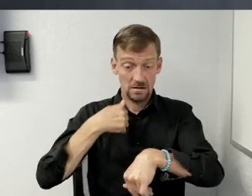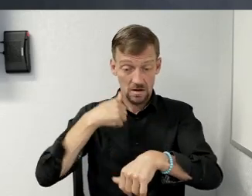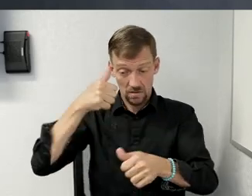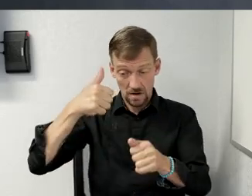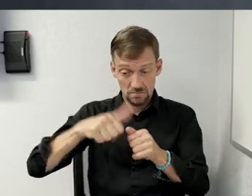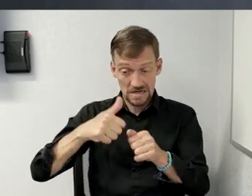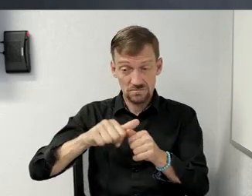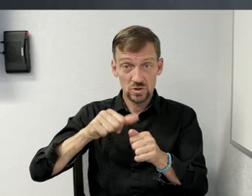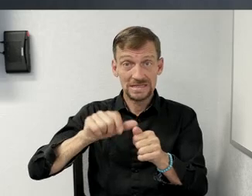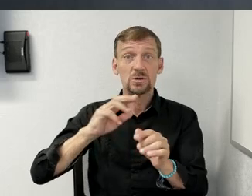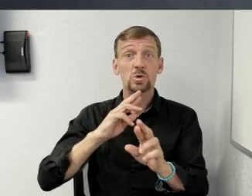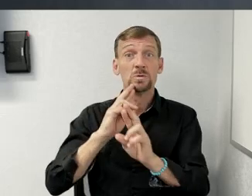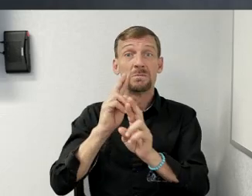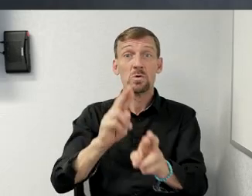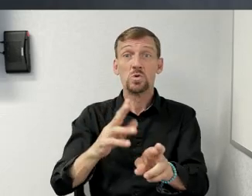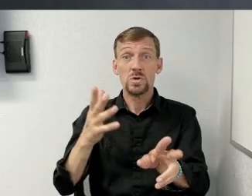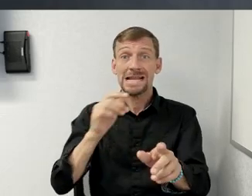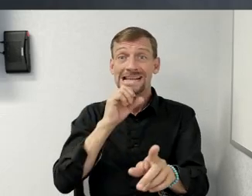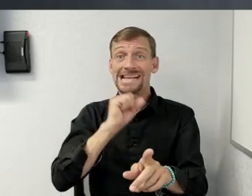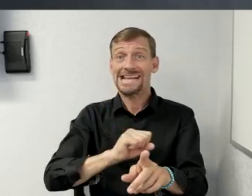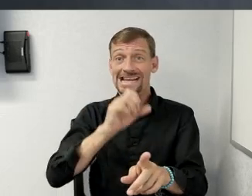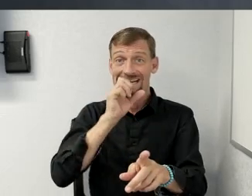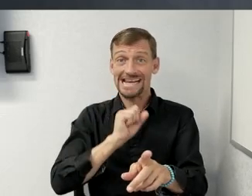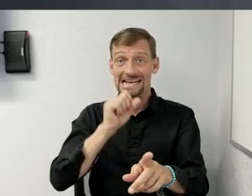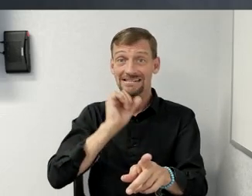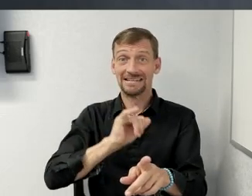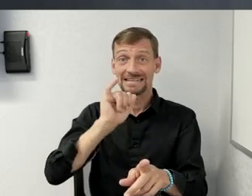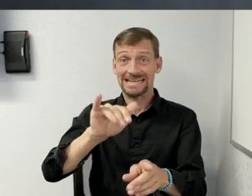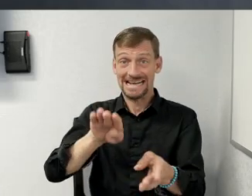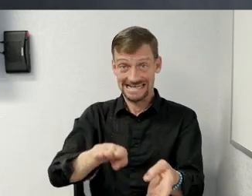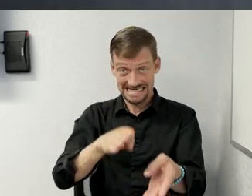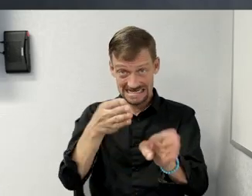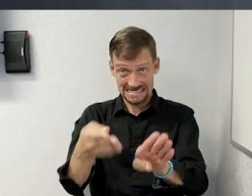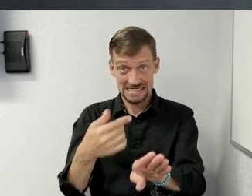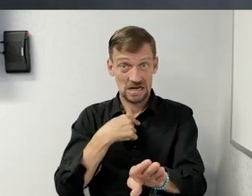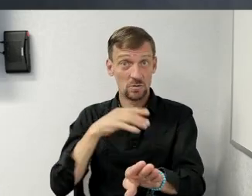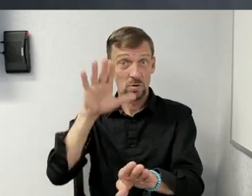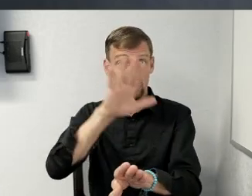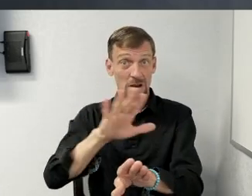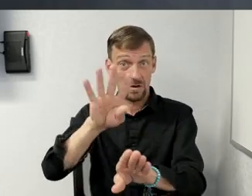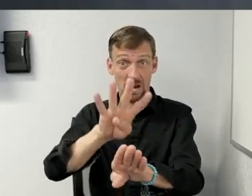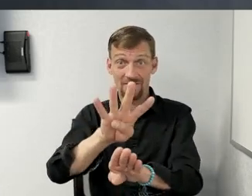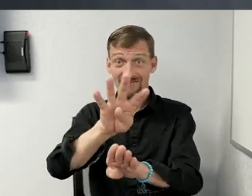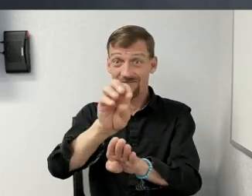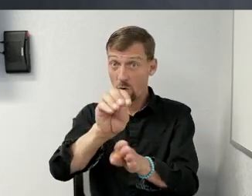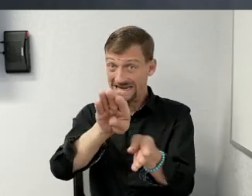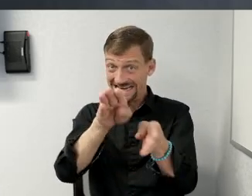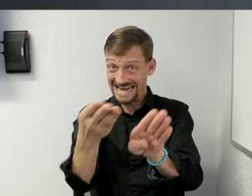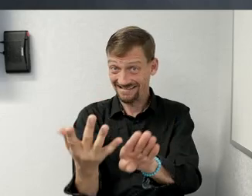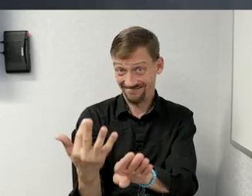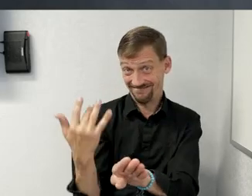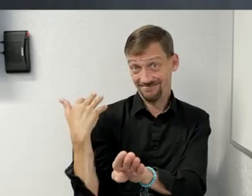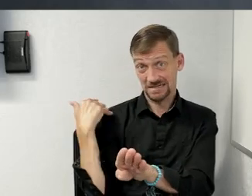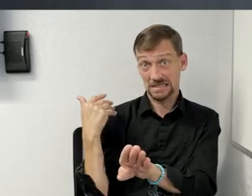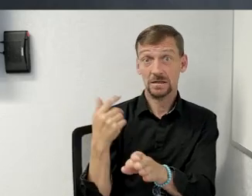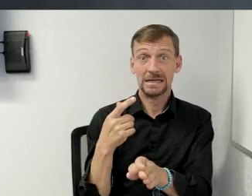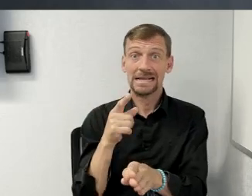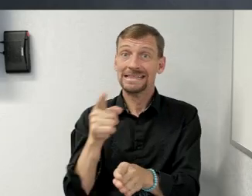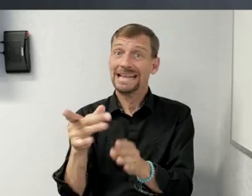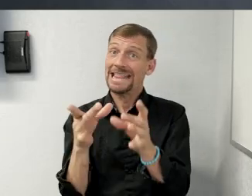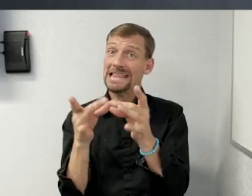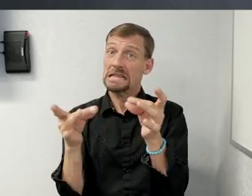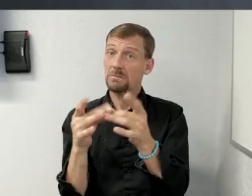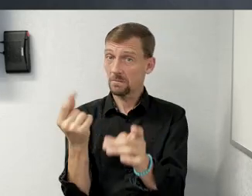recall them reporting the age of those that had died was when we were back at around 40 deaths. And they commented in their